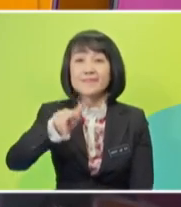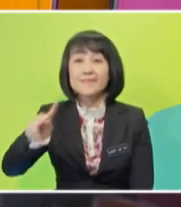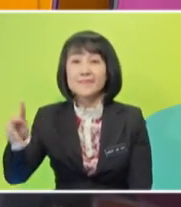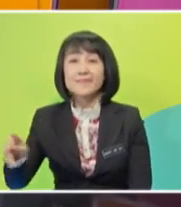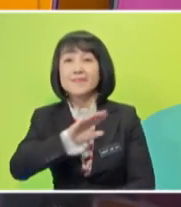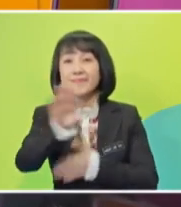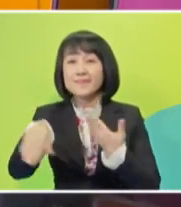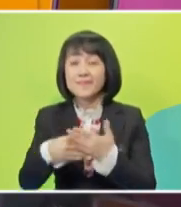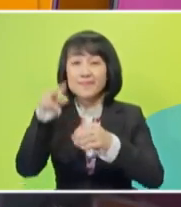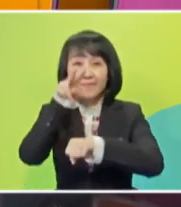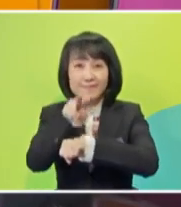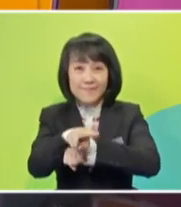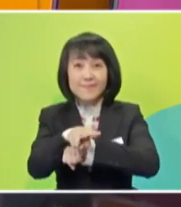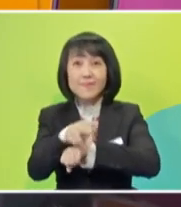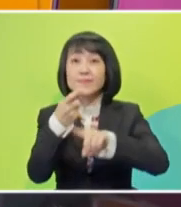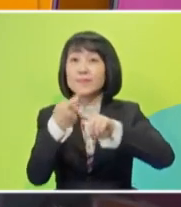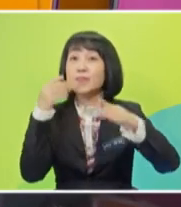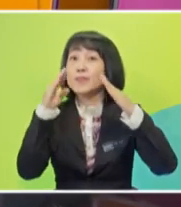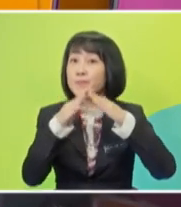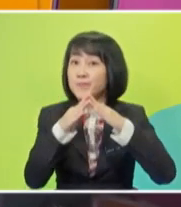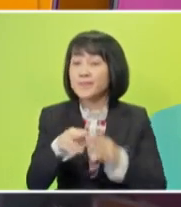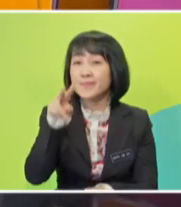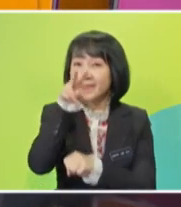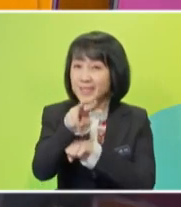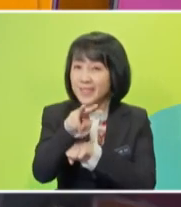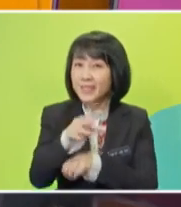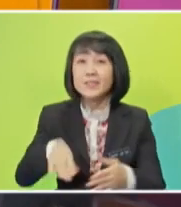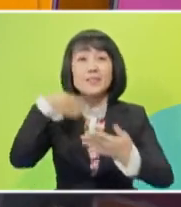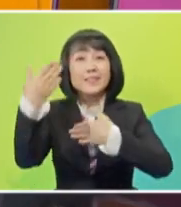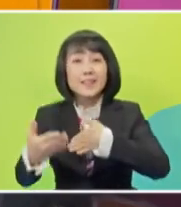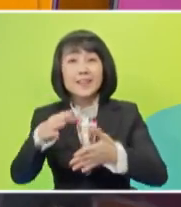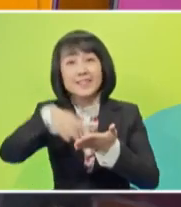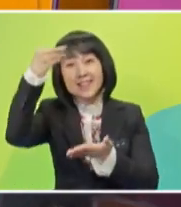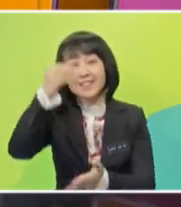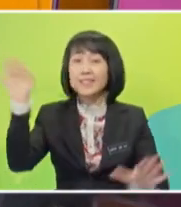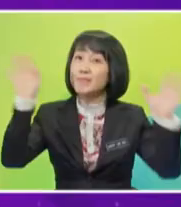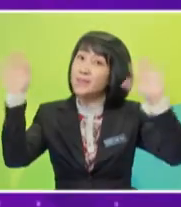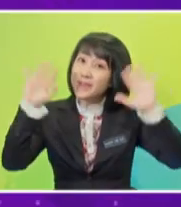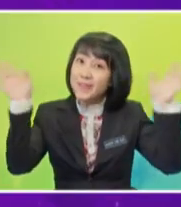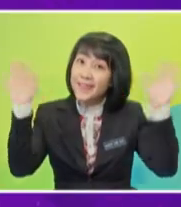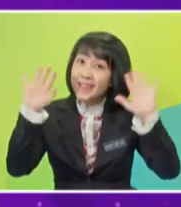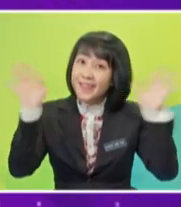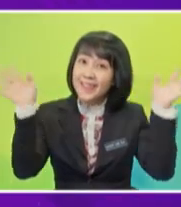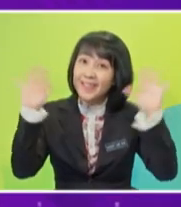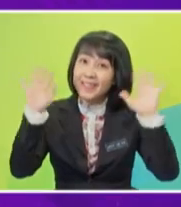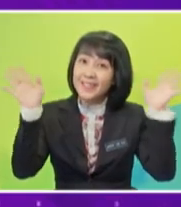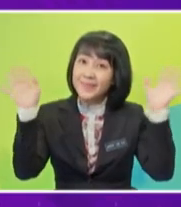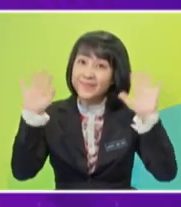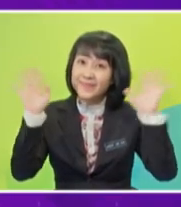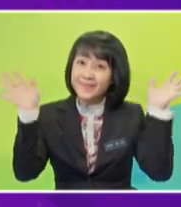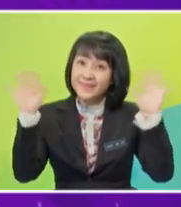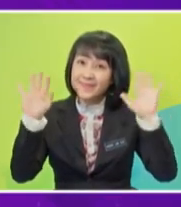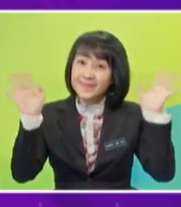and for those of you watching, hopefully this has been beneficial to you, and we'll see you in our next lesson. Bye, everyone!